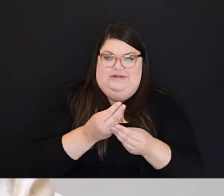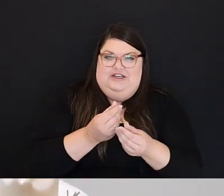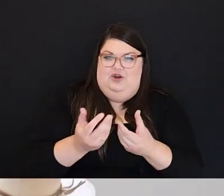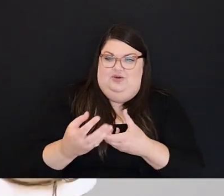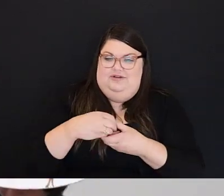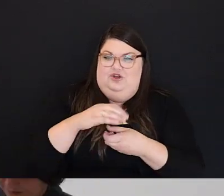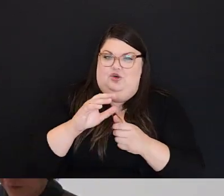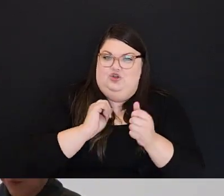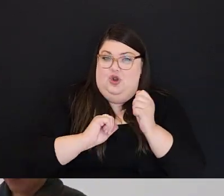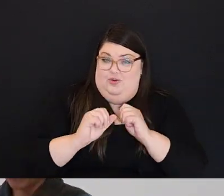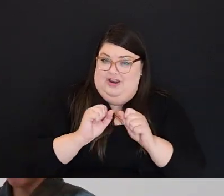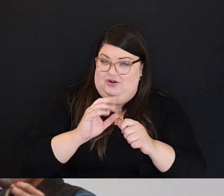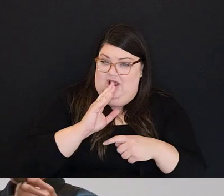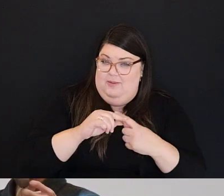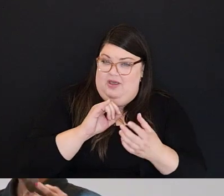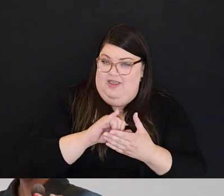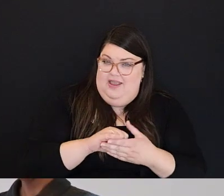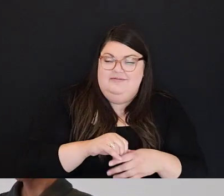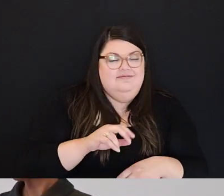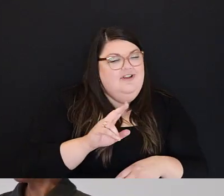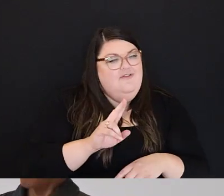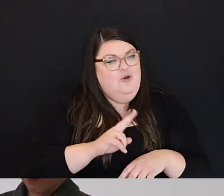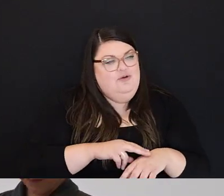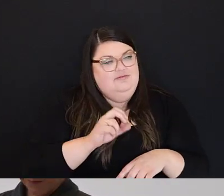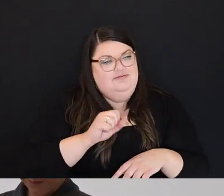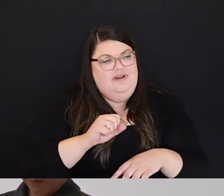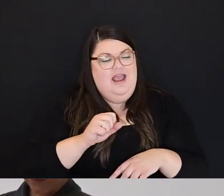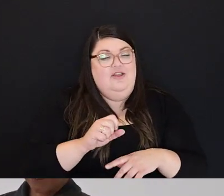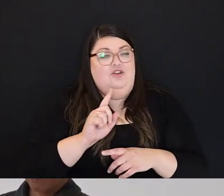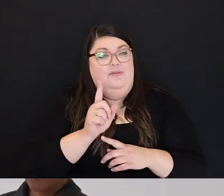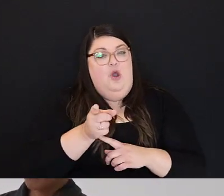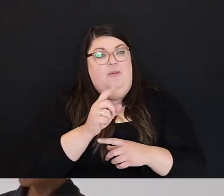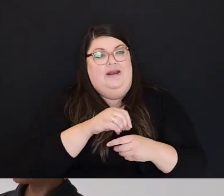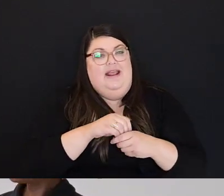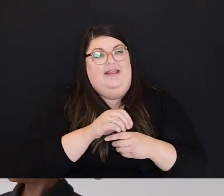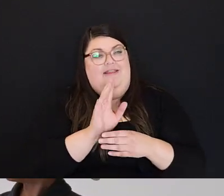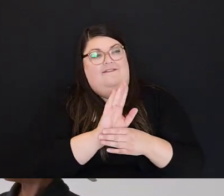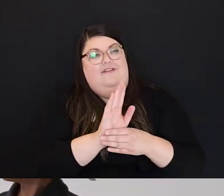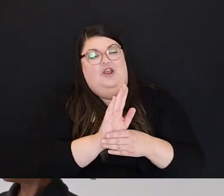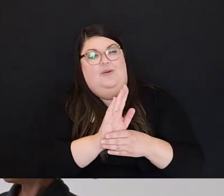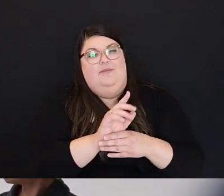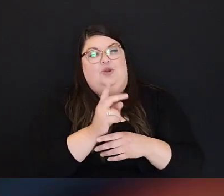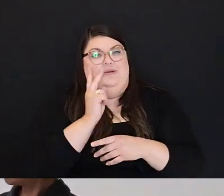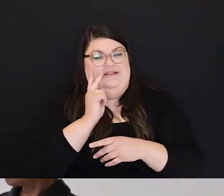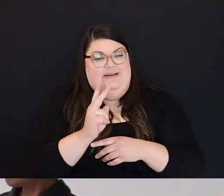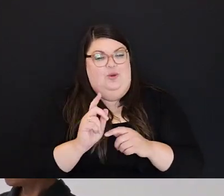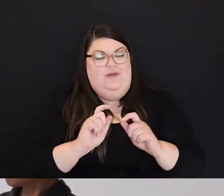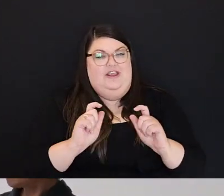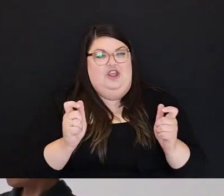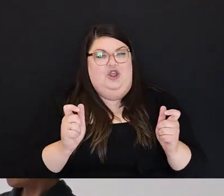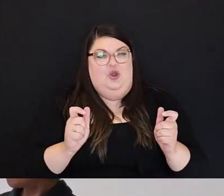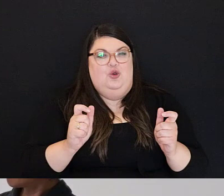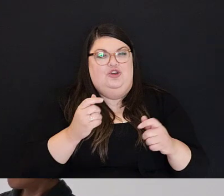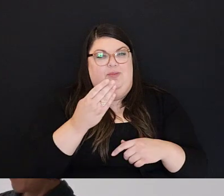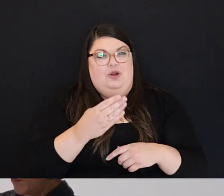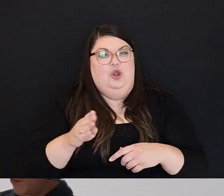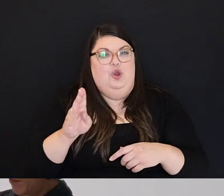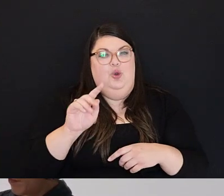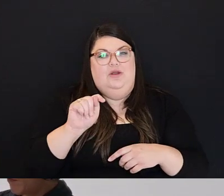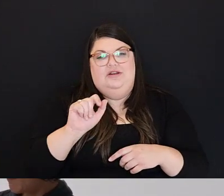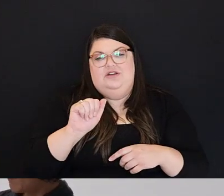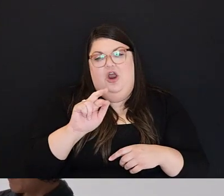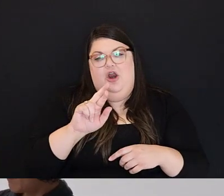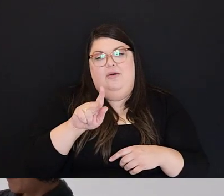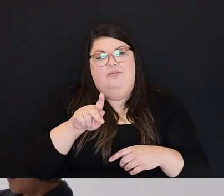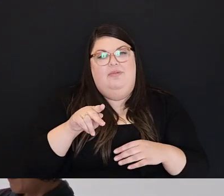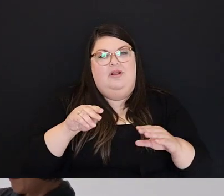course. So there's a moment in the film where you see me with a huge blue tarp, and I'm with my friend,